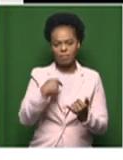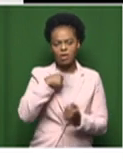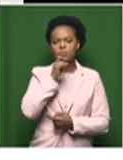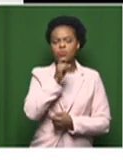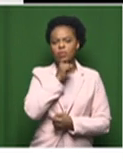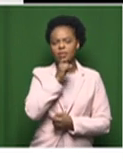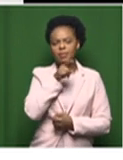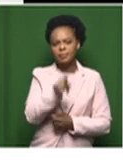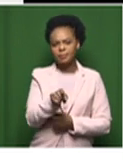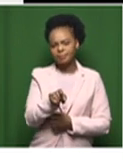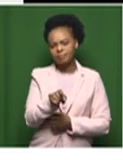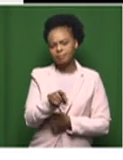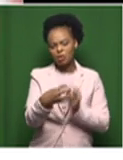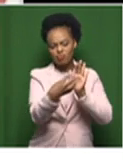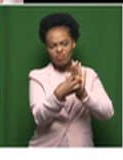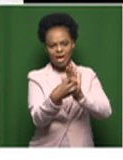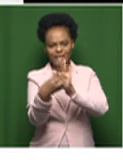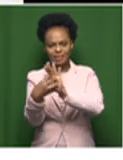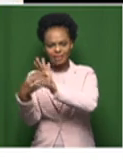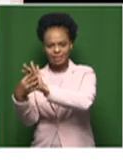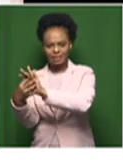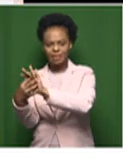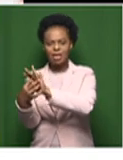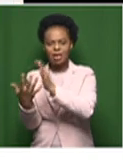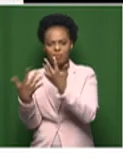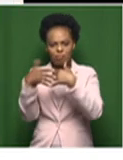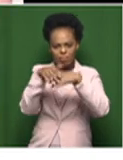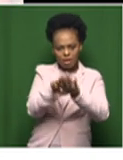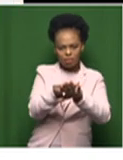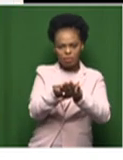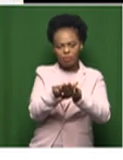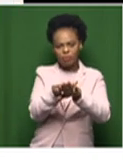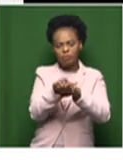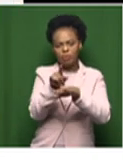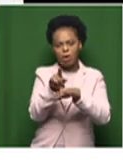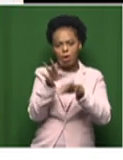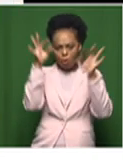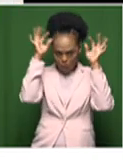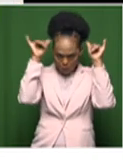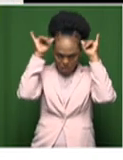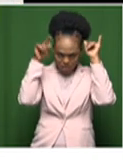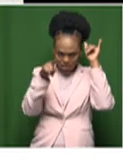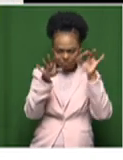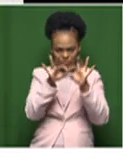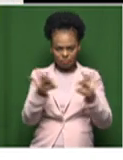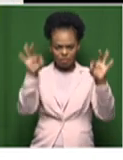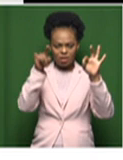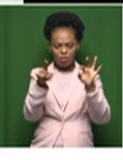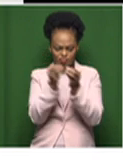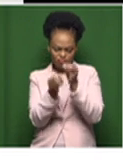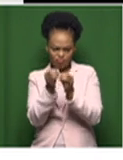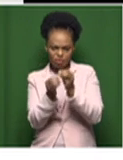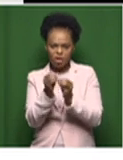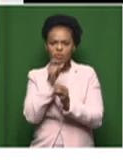bronze as the part of the horn material is bronze. And I had to consider the fact